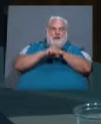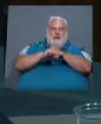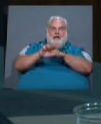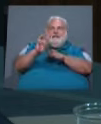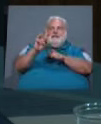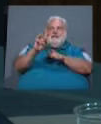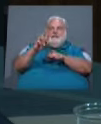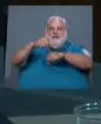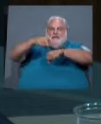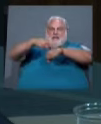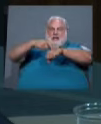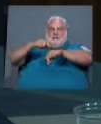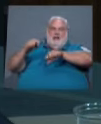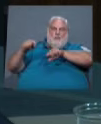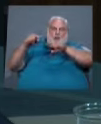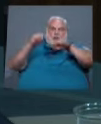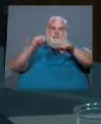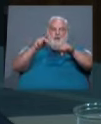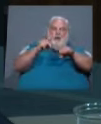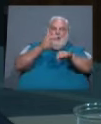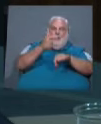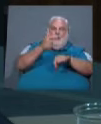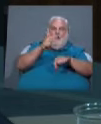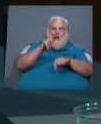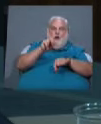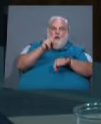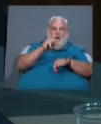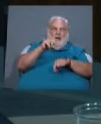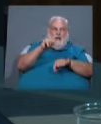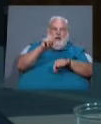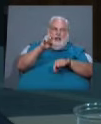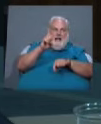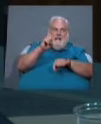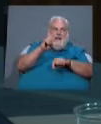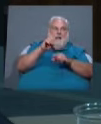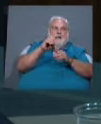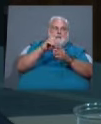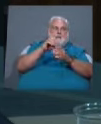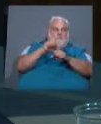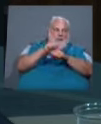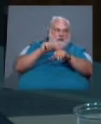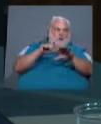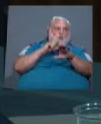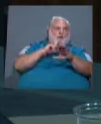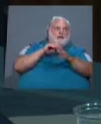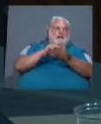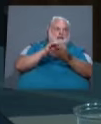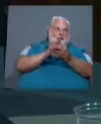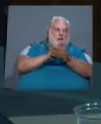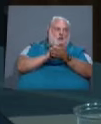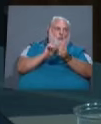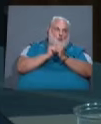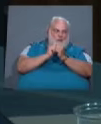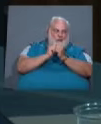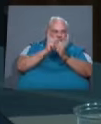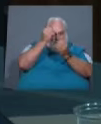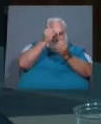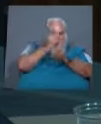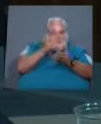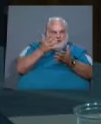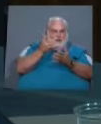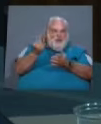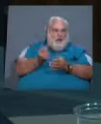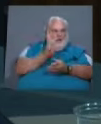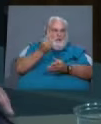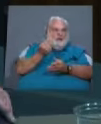I've campaigned, I went back and looked, and Granite Mountain was listed on my list with the information. And I've